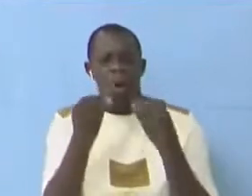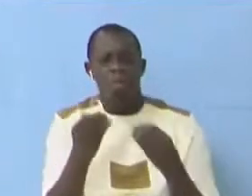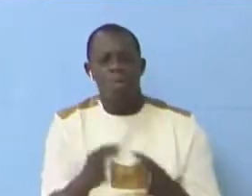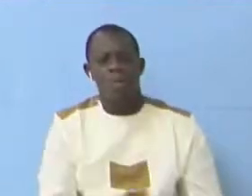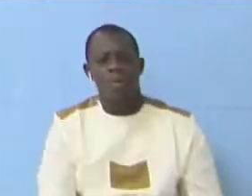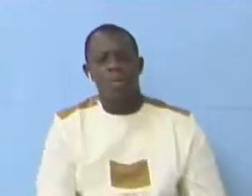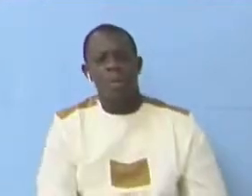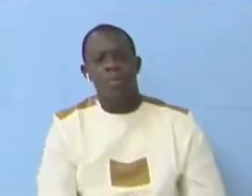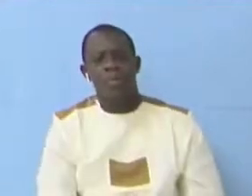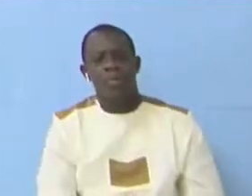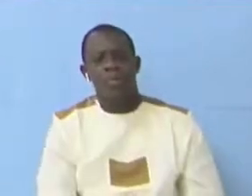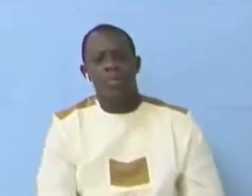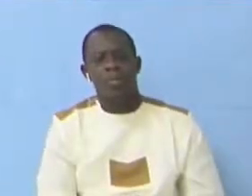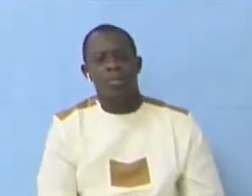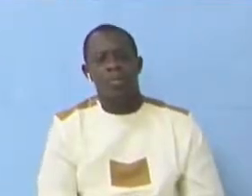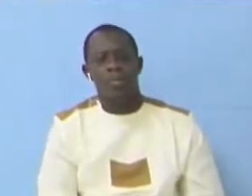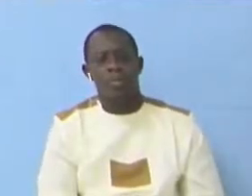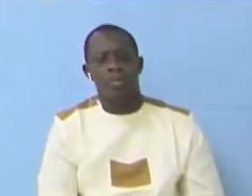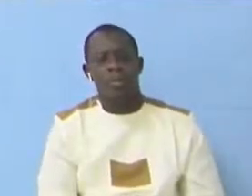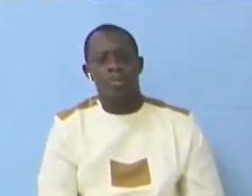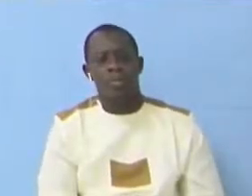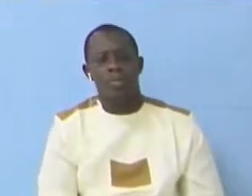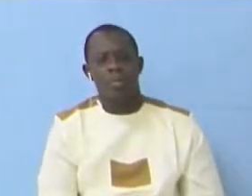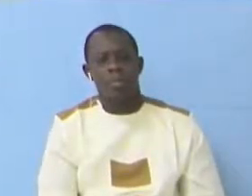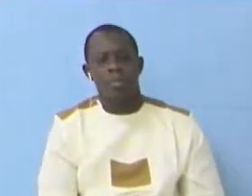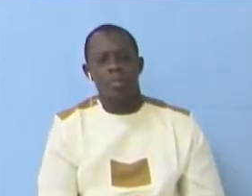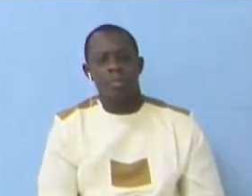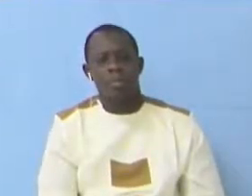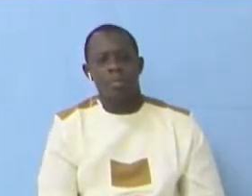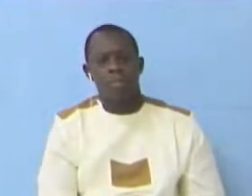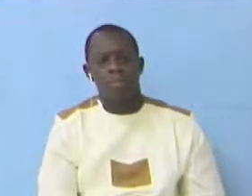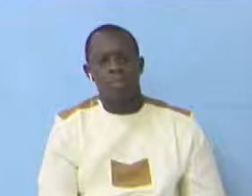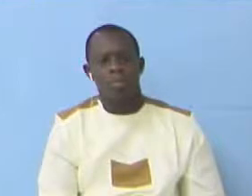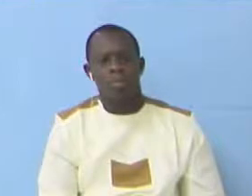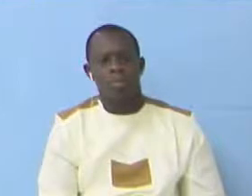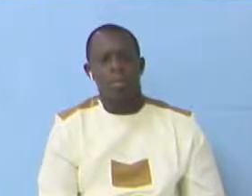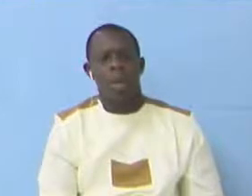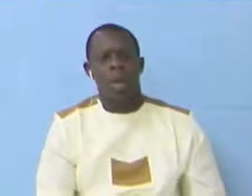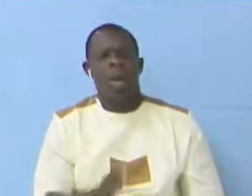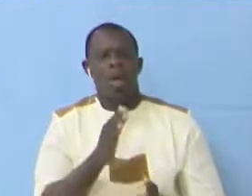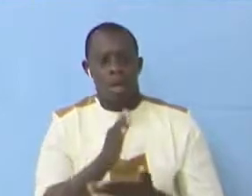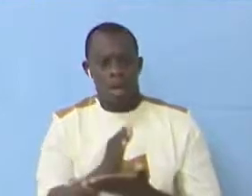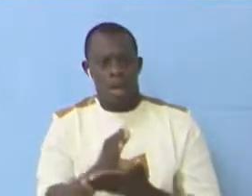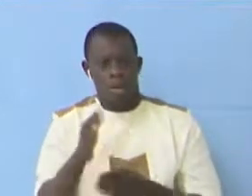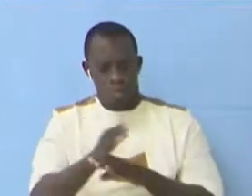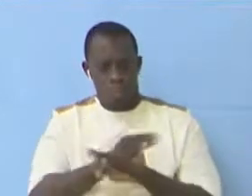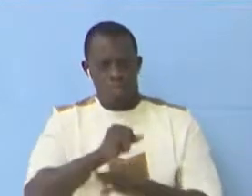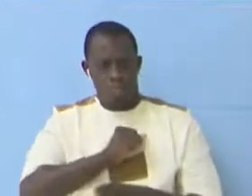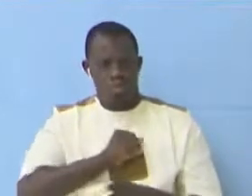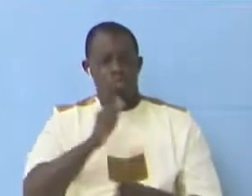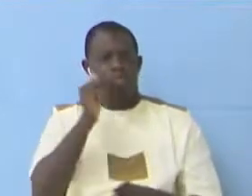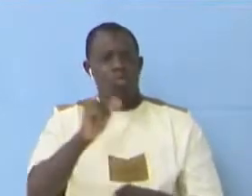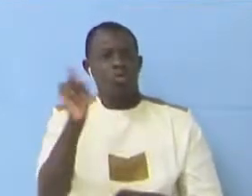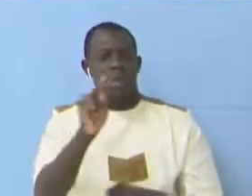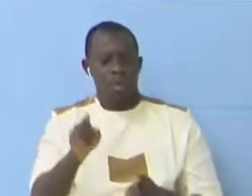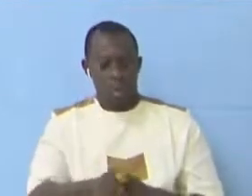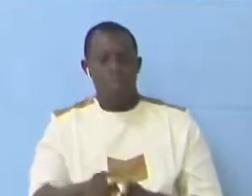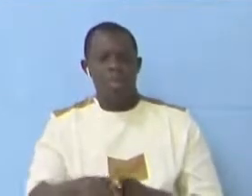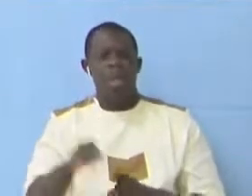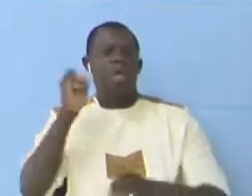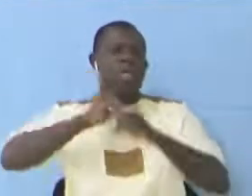woon. He was dressed in a traditional dress locally called chaya. mu ngi soloon